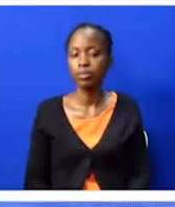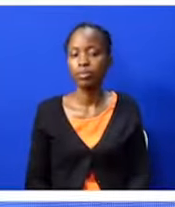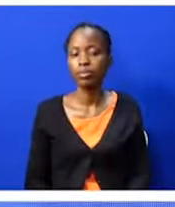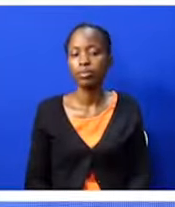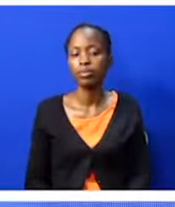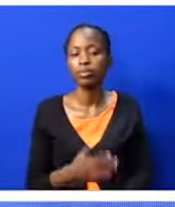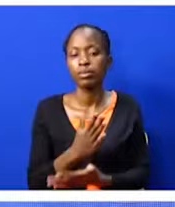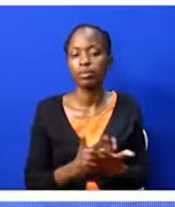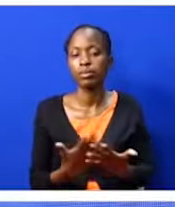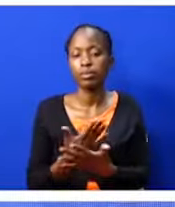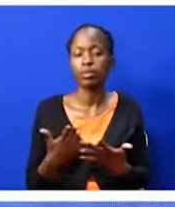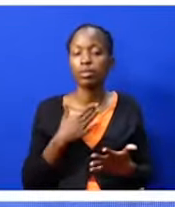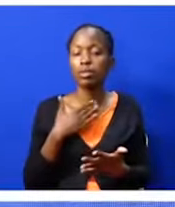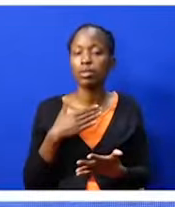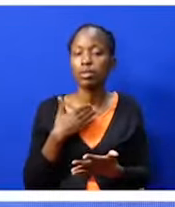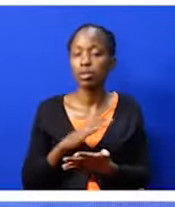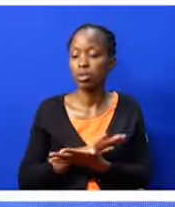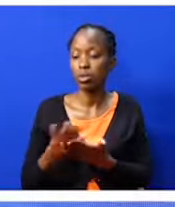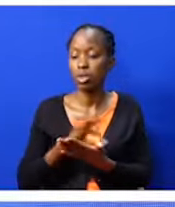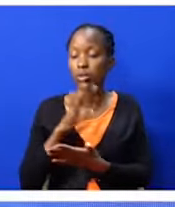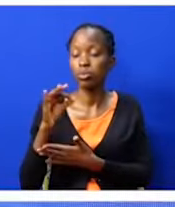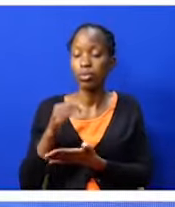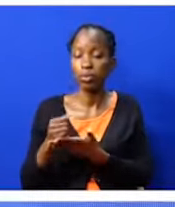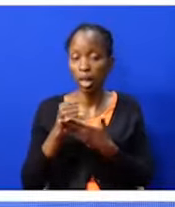Some of the things that I need the Holy Spirit to do,